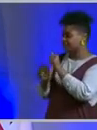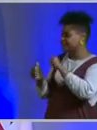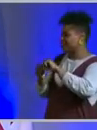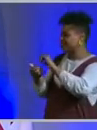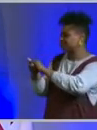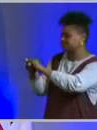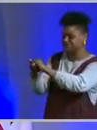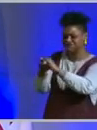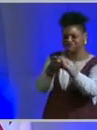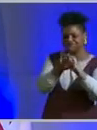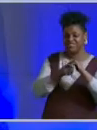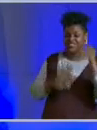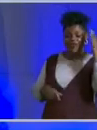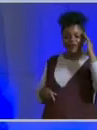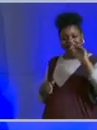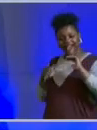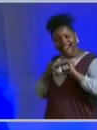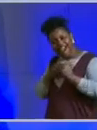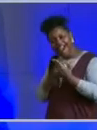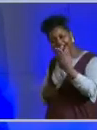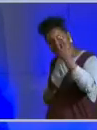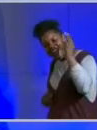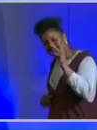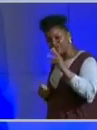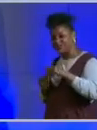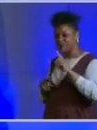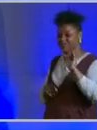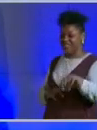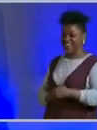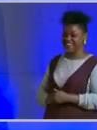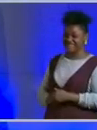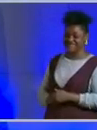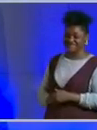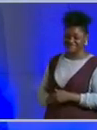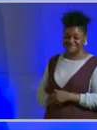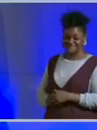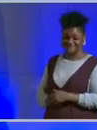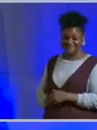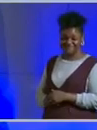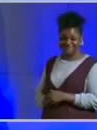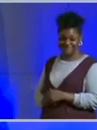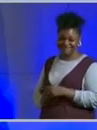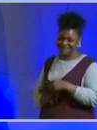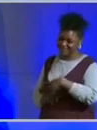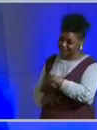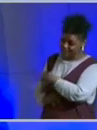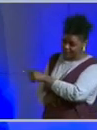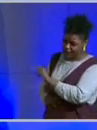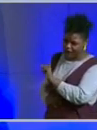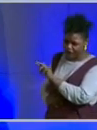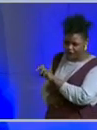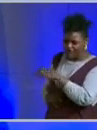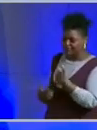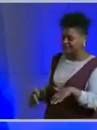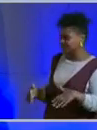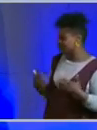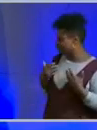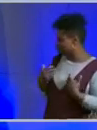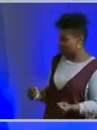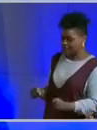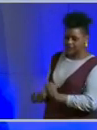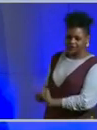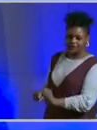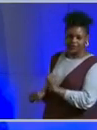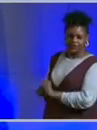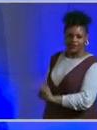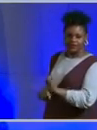work well. And last, I hear the fact that you are all courageous and bold leaders, and so I